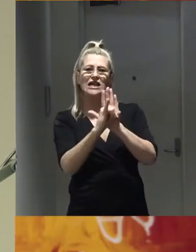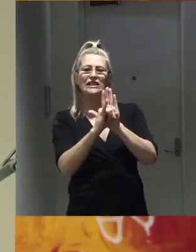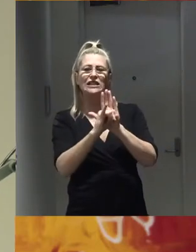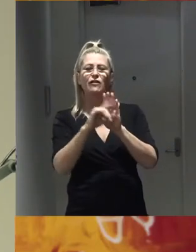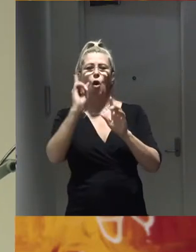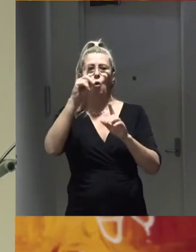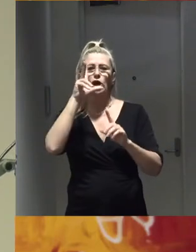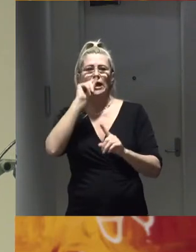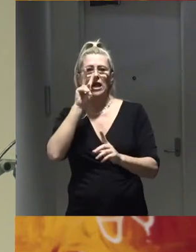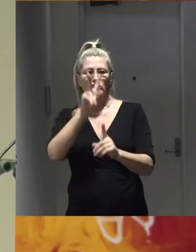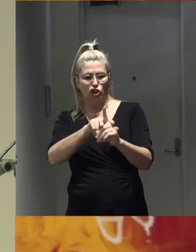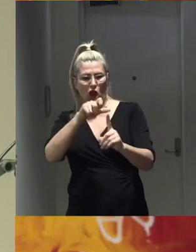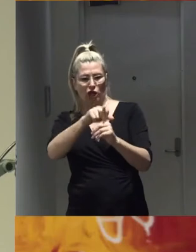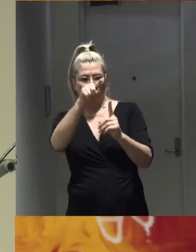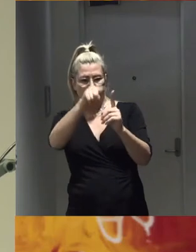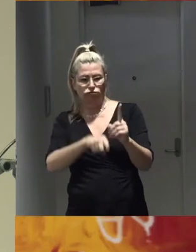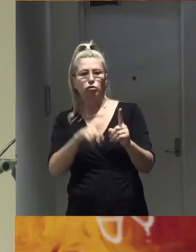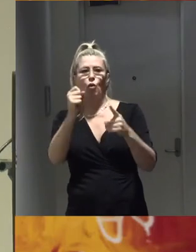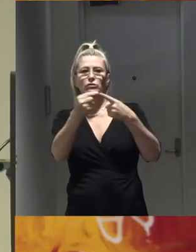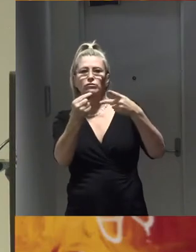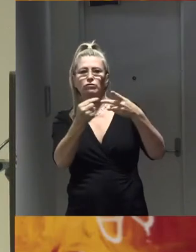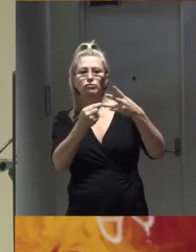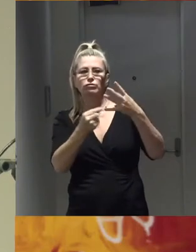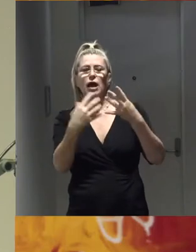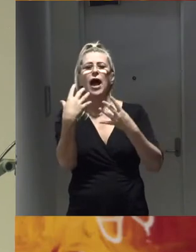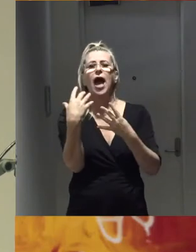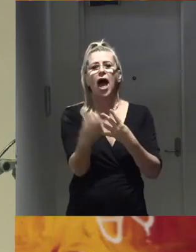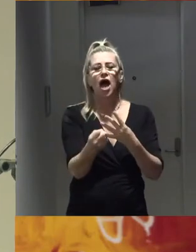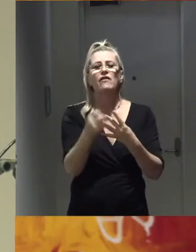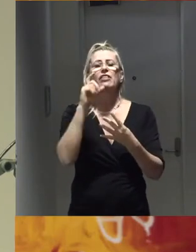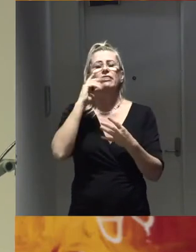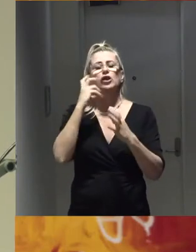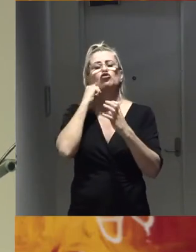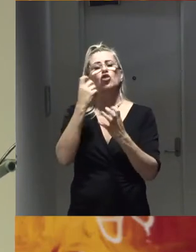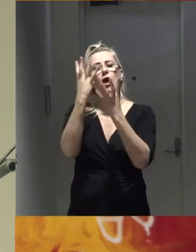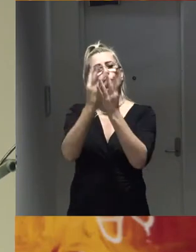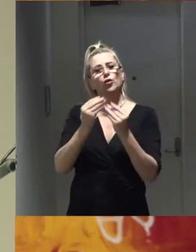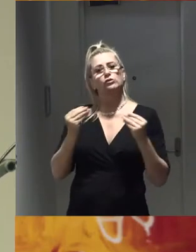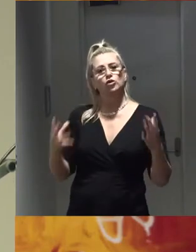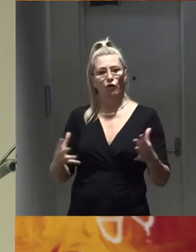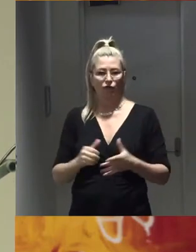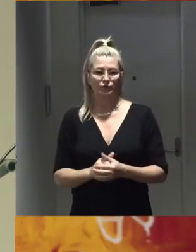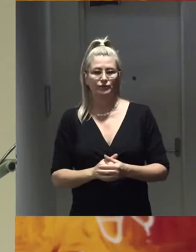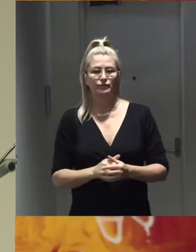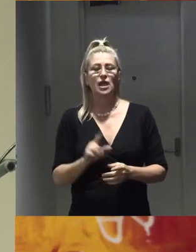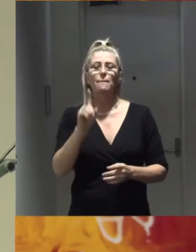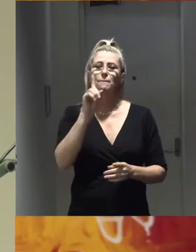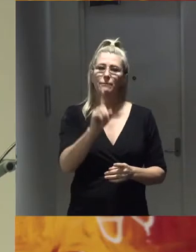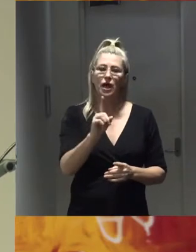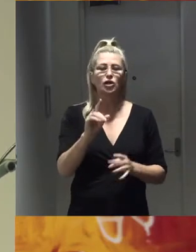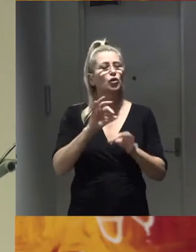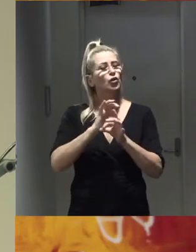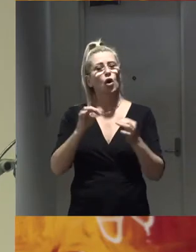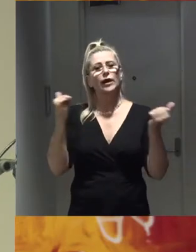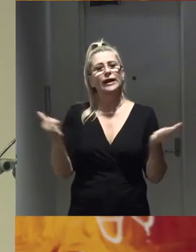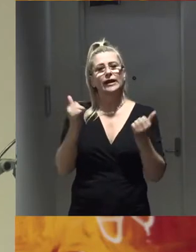symptoms and developing more effective treatments to alleviate mental health difficulties. But far less